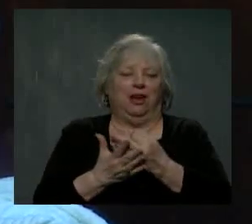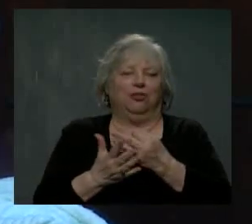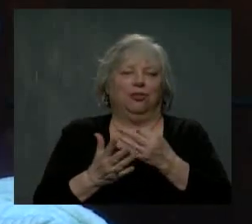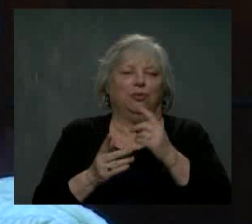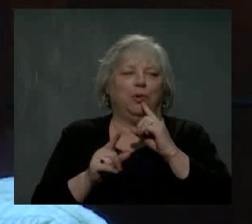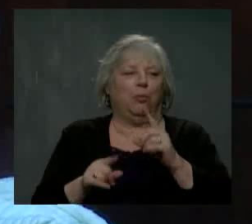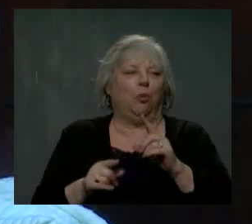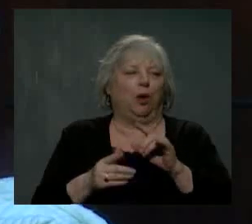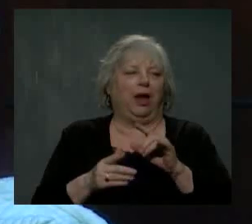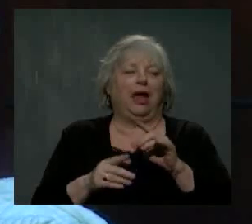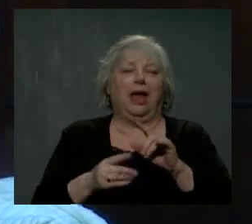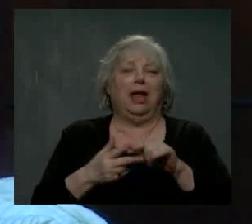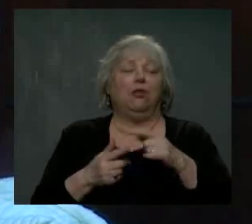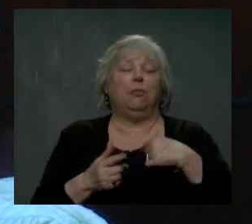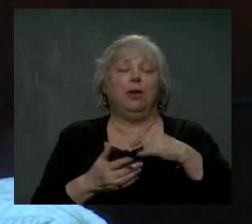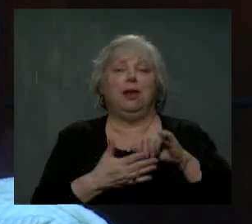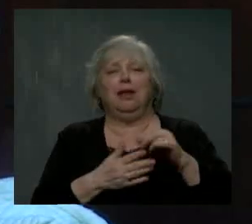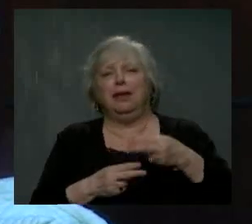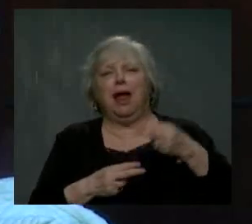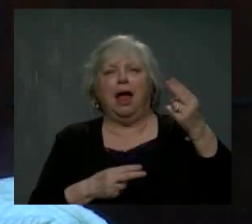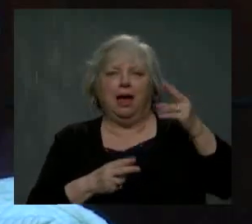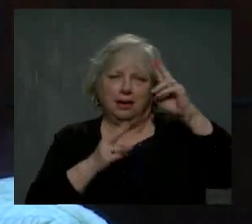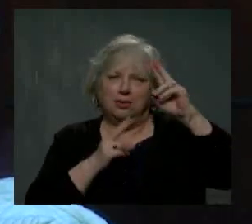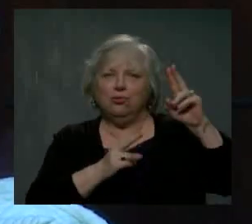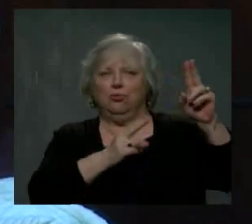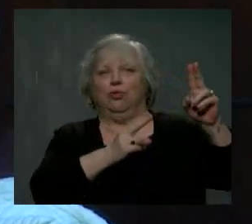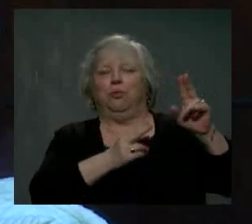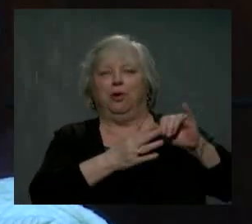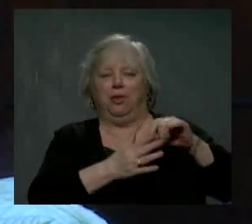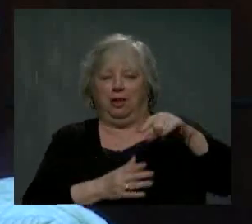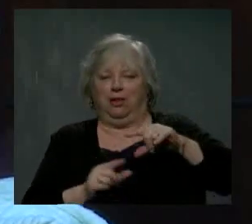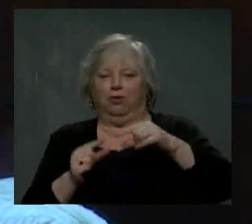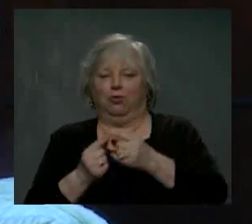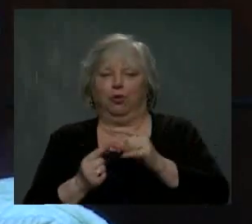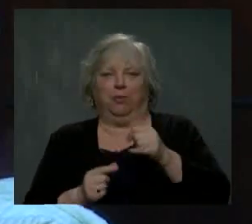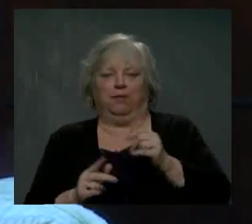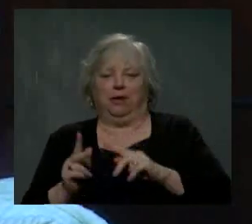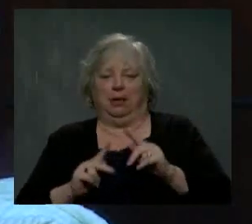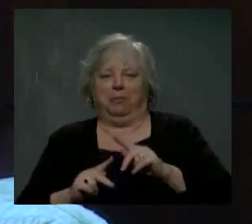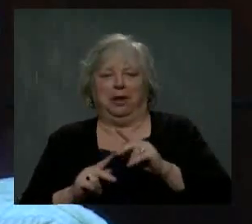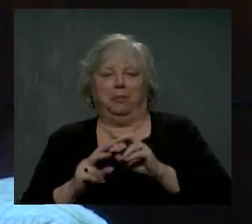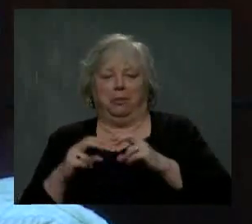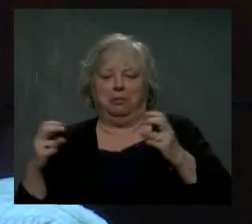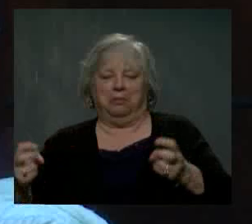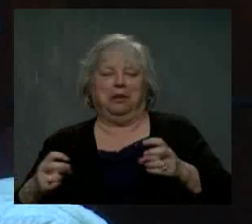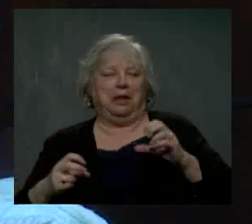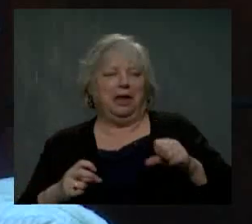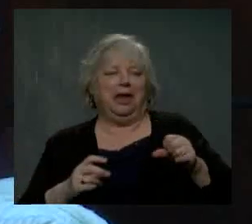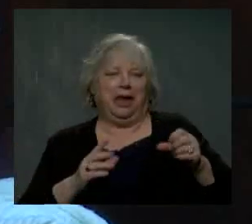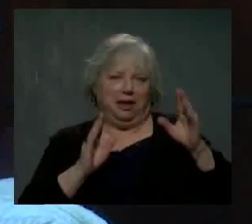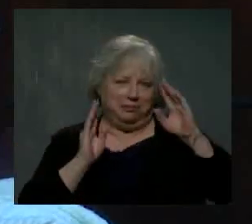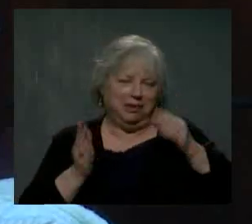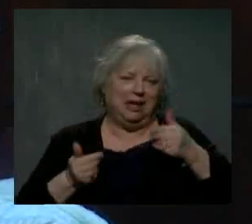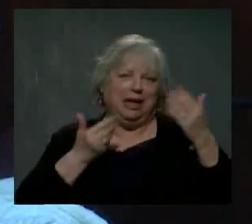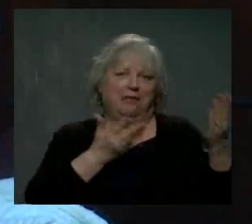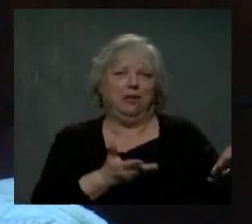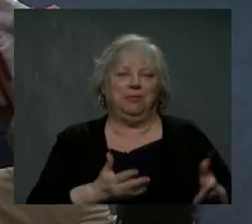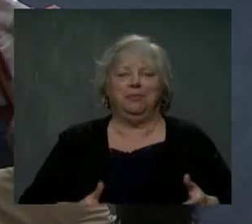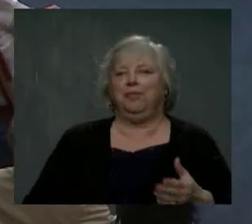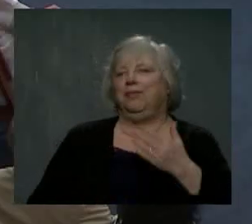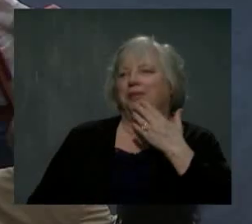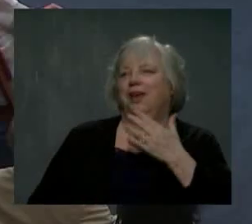side, and that, to me, is the highest tribute that this group of 10 people can pay to your operation. Thank you